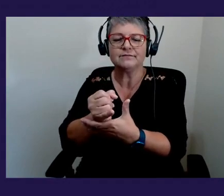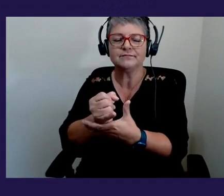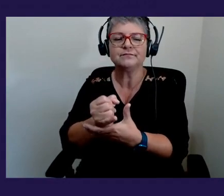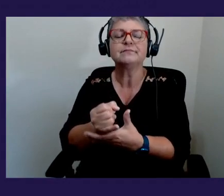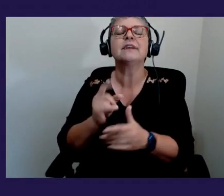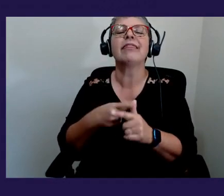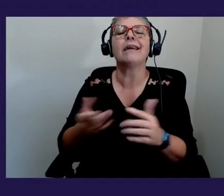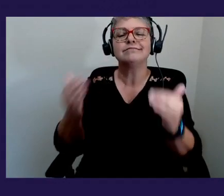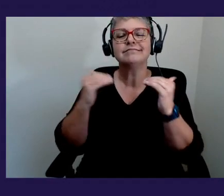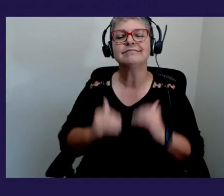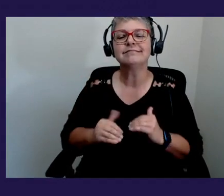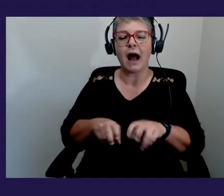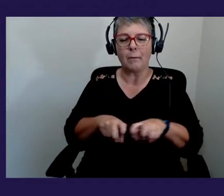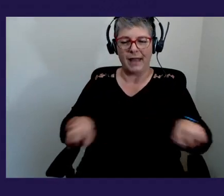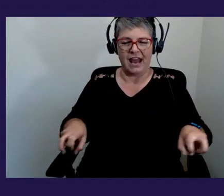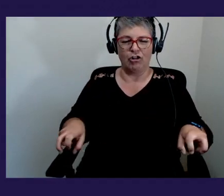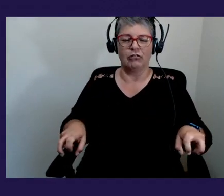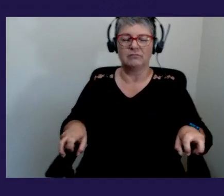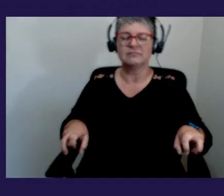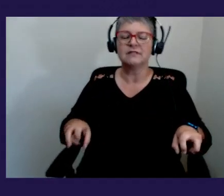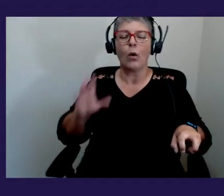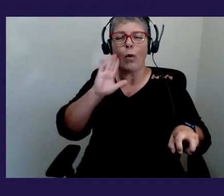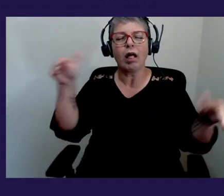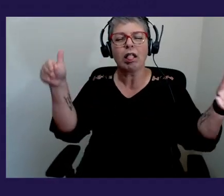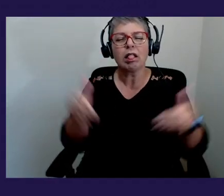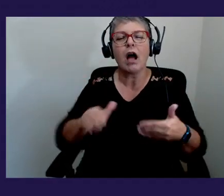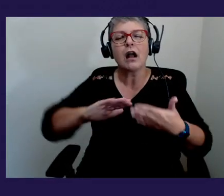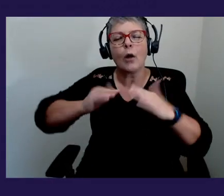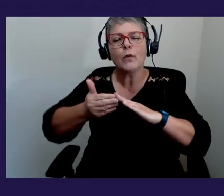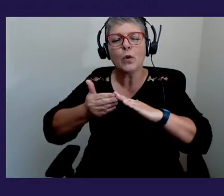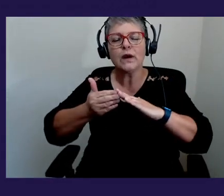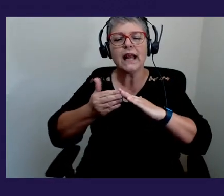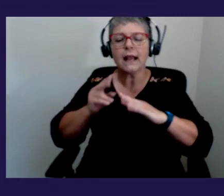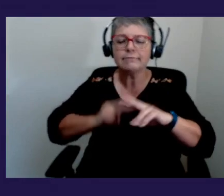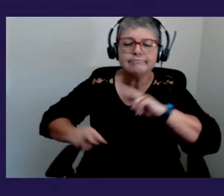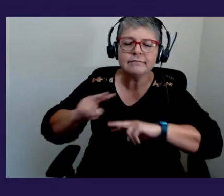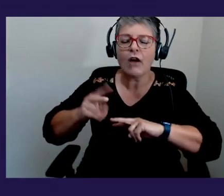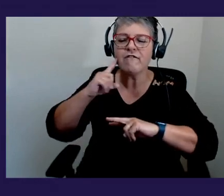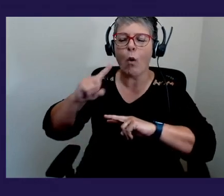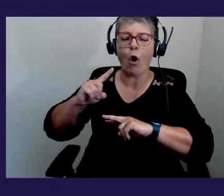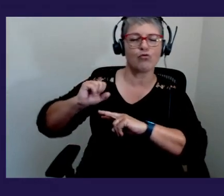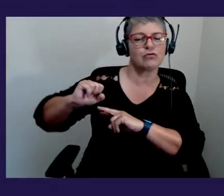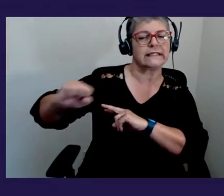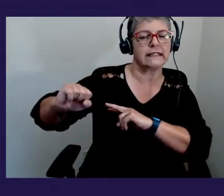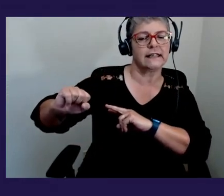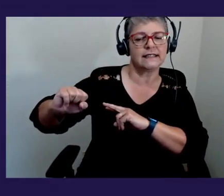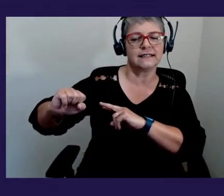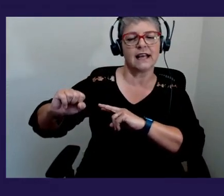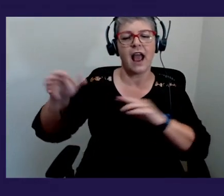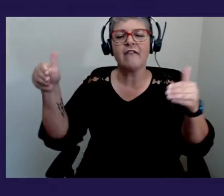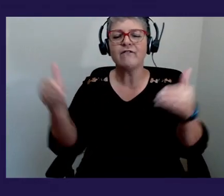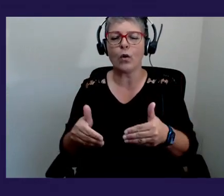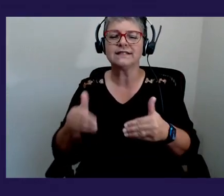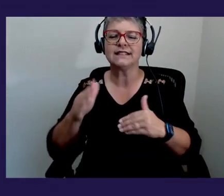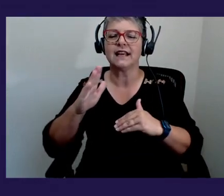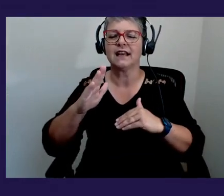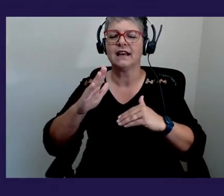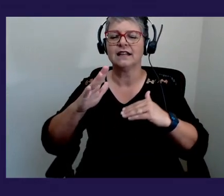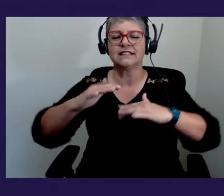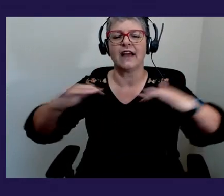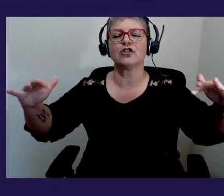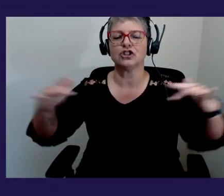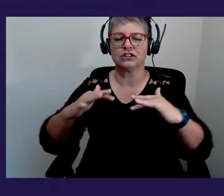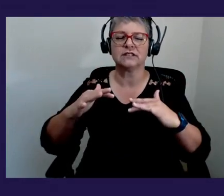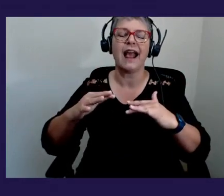level, identifying interventions to support community resilience with a focus on diverse or marginalized